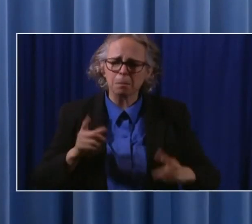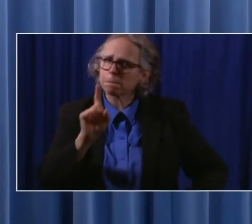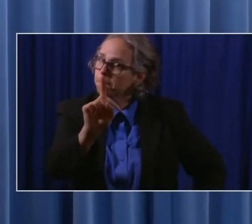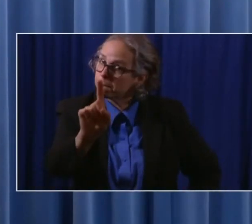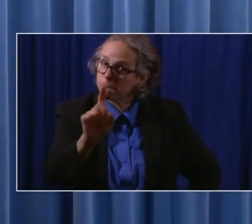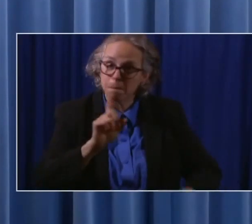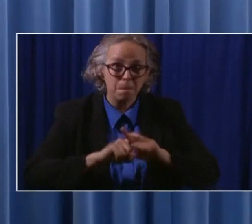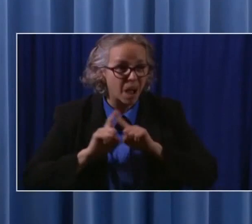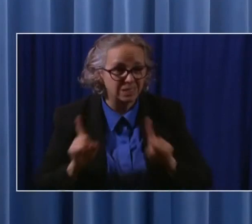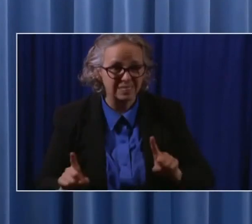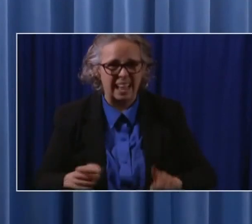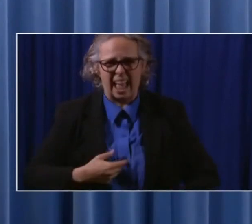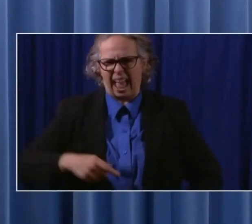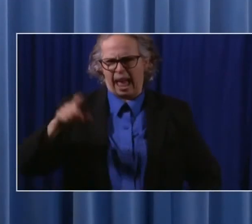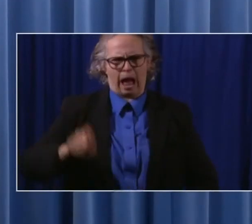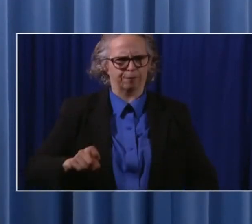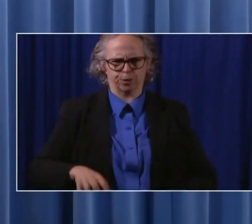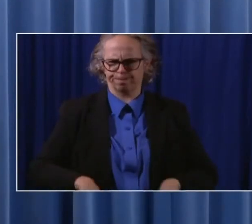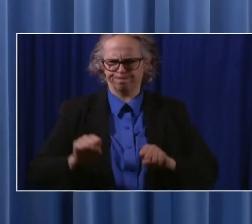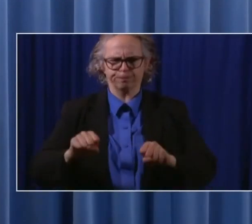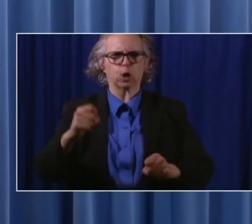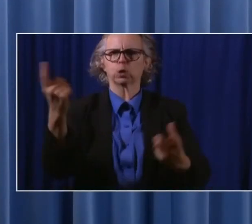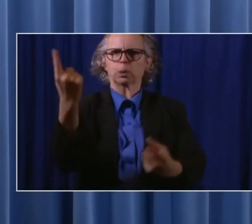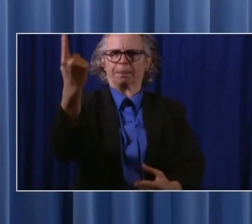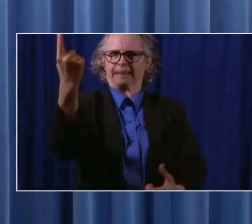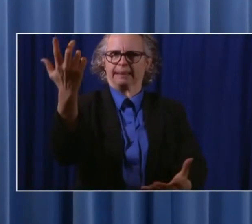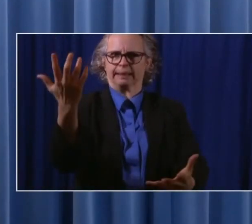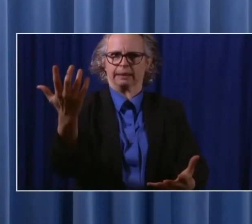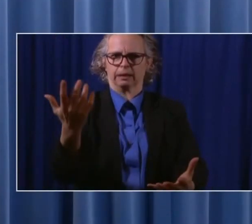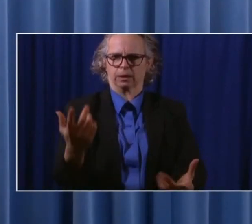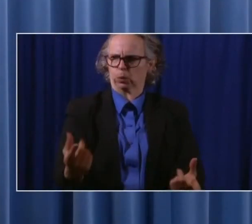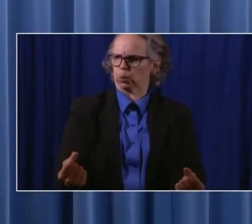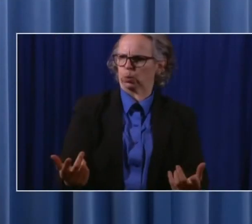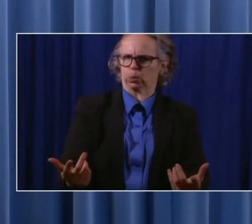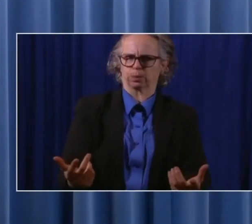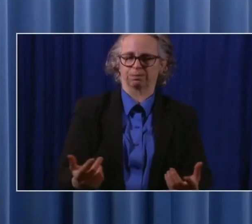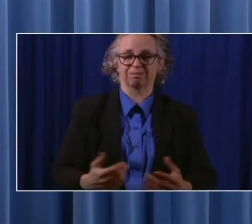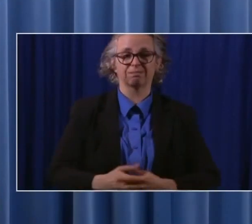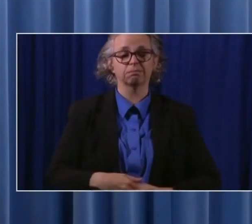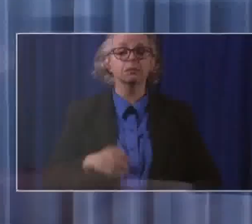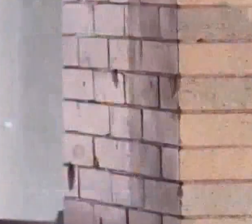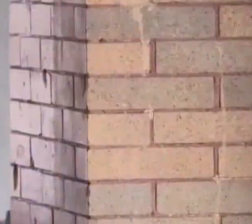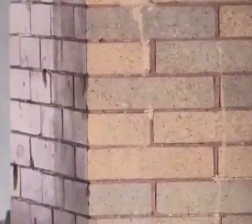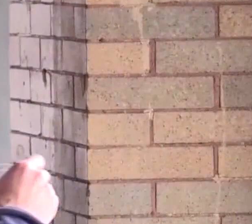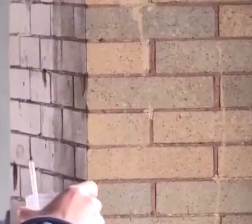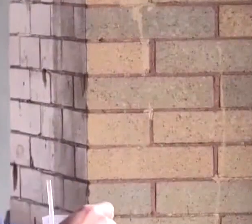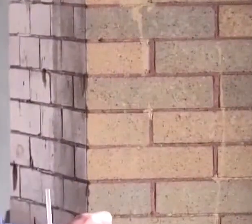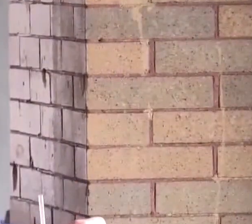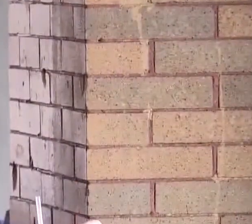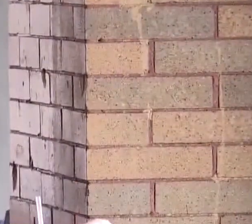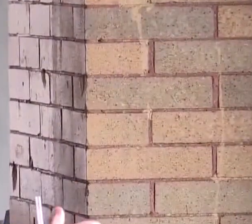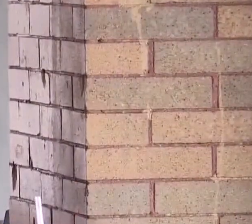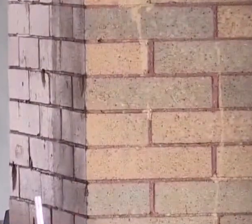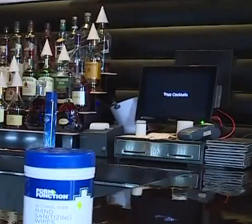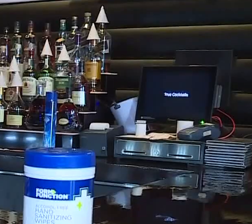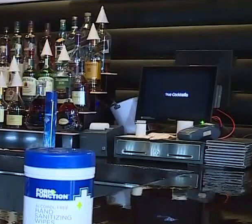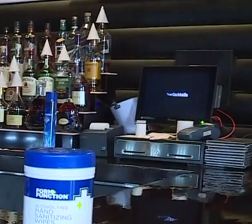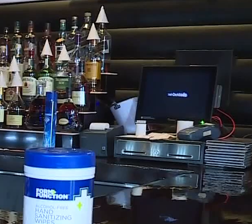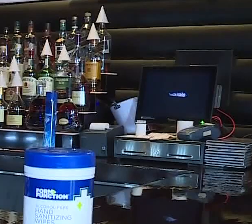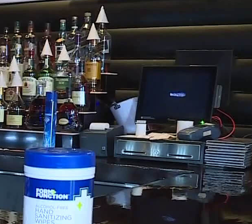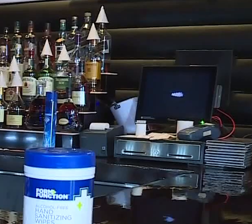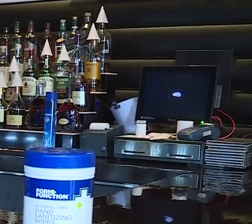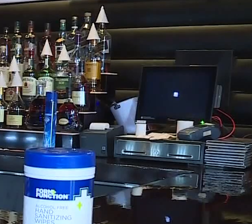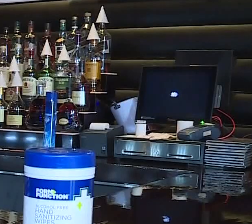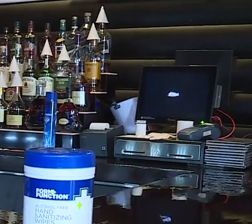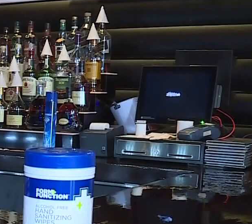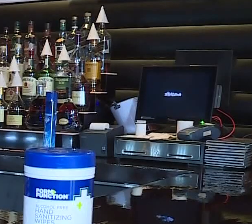and see what kind of what kind of results we get from from this action and so Governor Mike DeWine is proposing